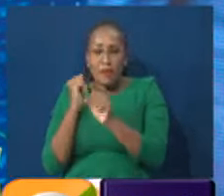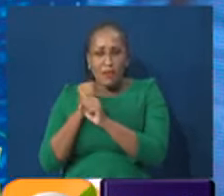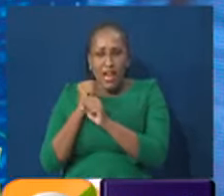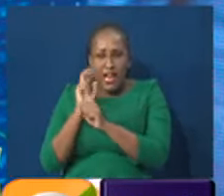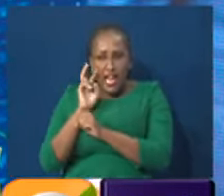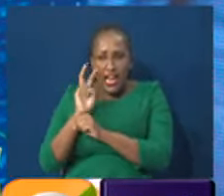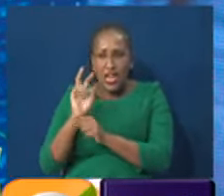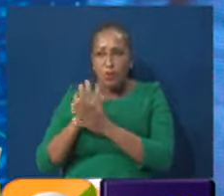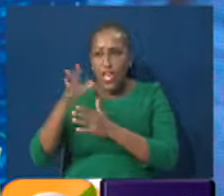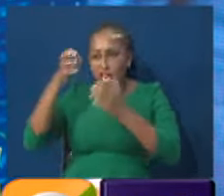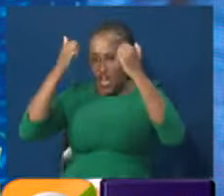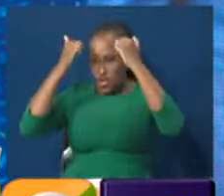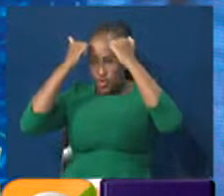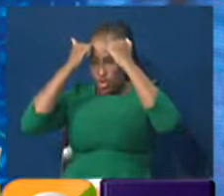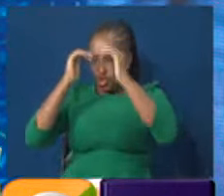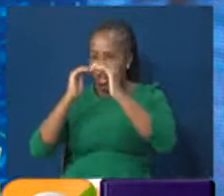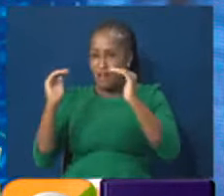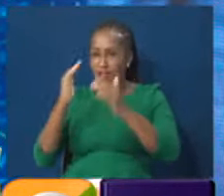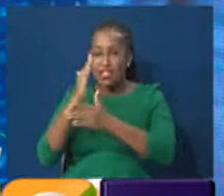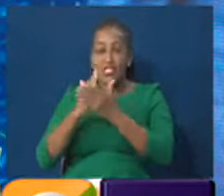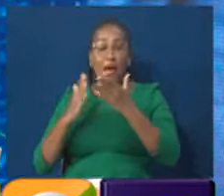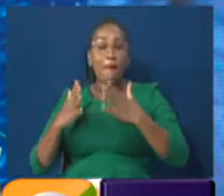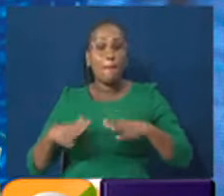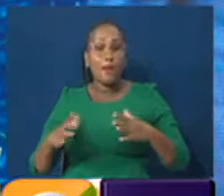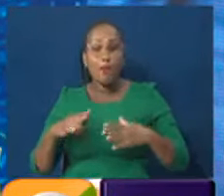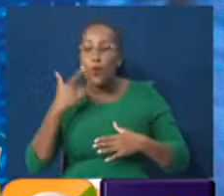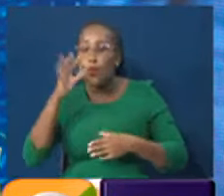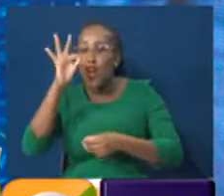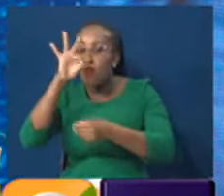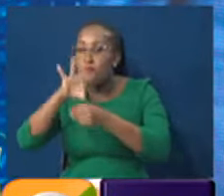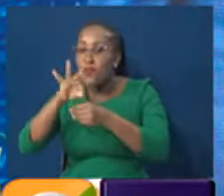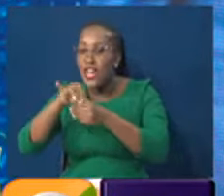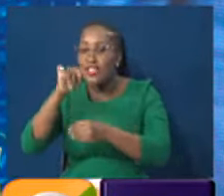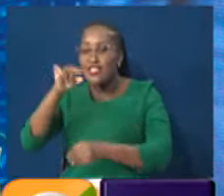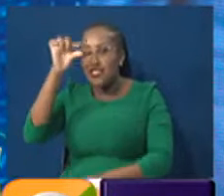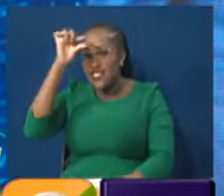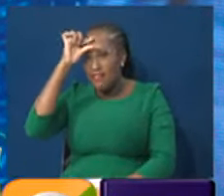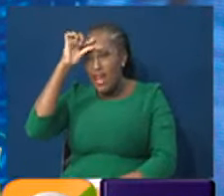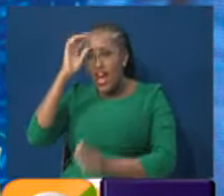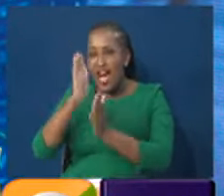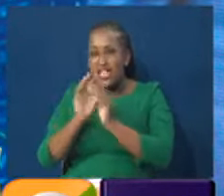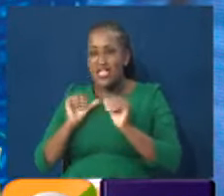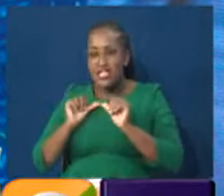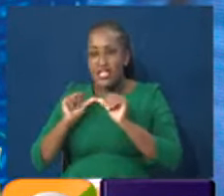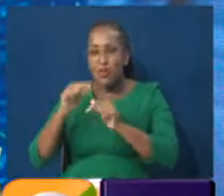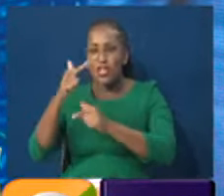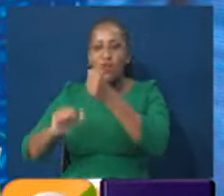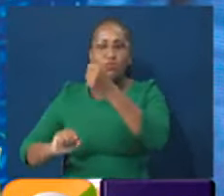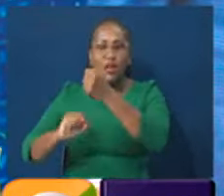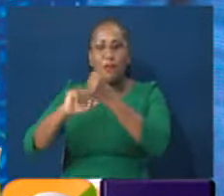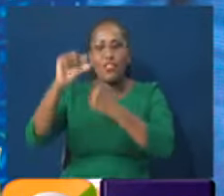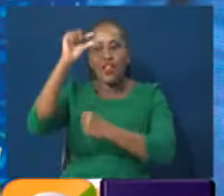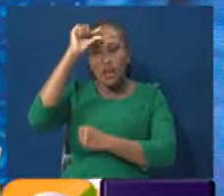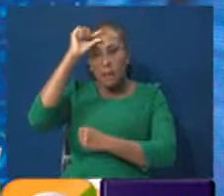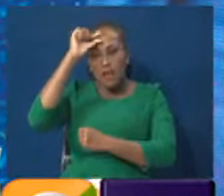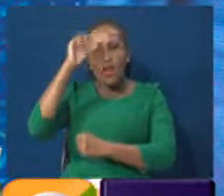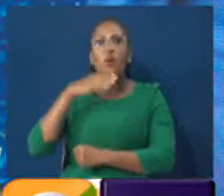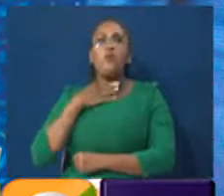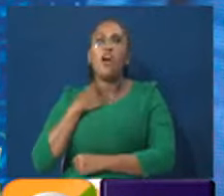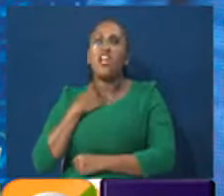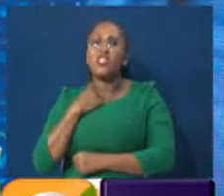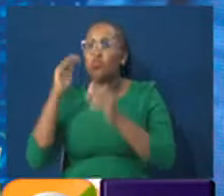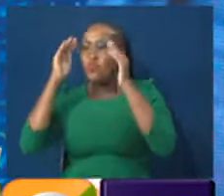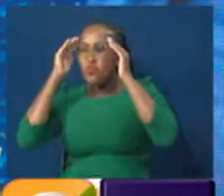level, some people who voted for this government and continue to support it didn't want to mention any